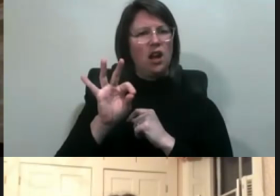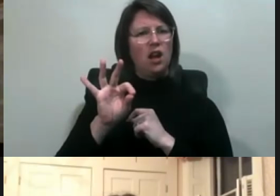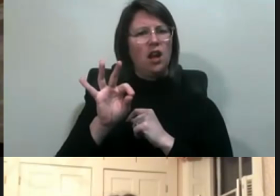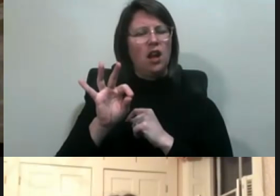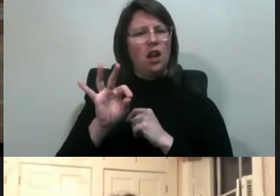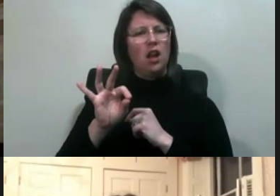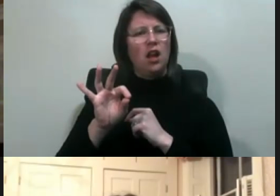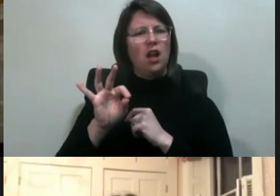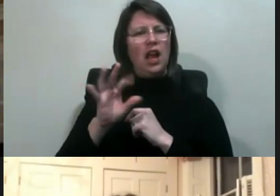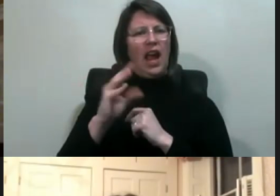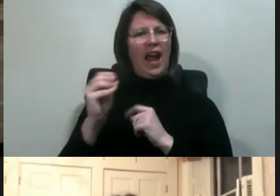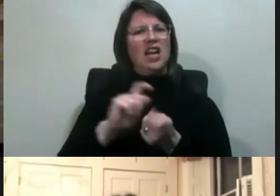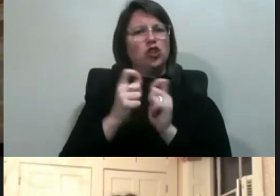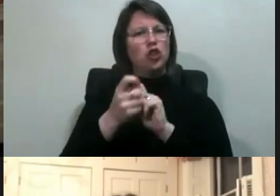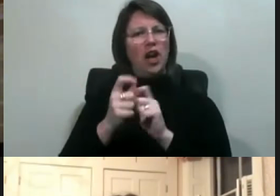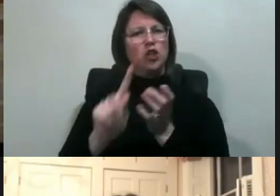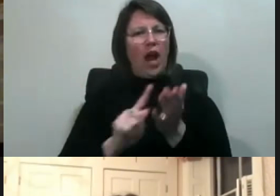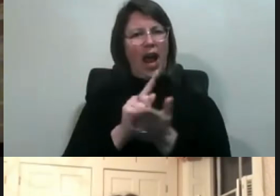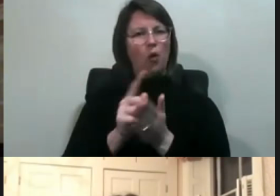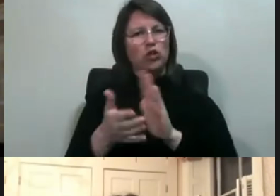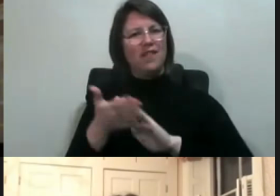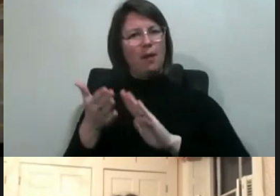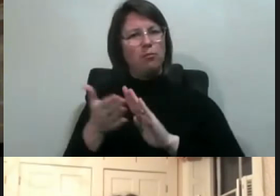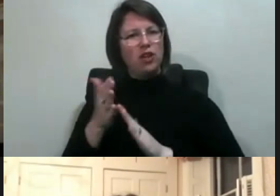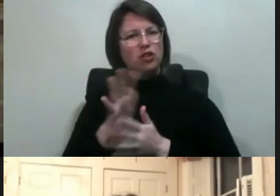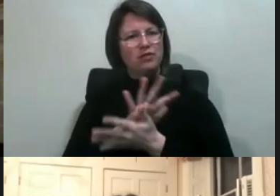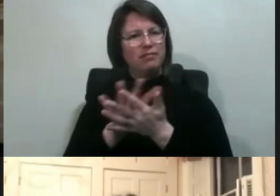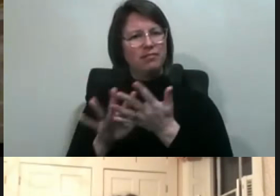it, and the change of hours of operation,